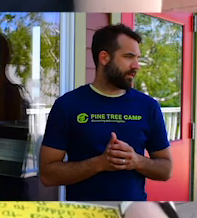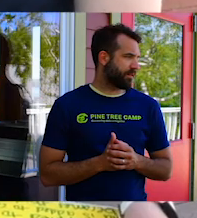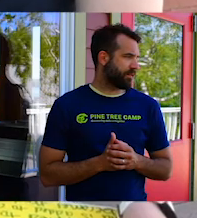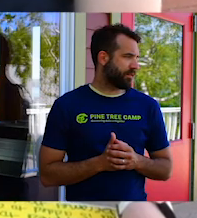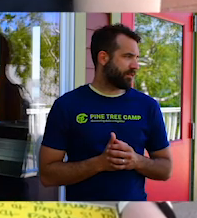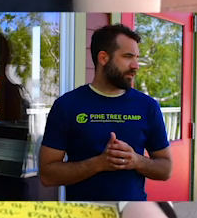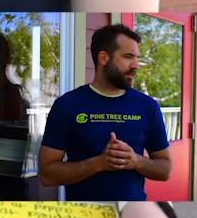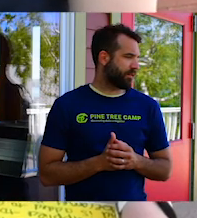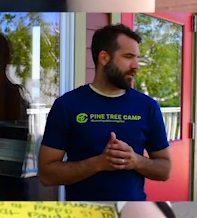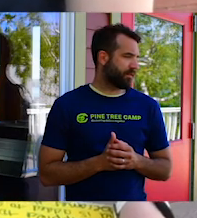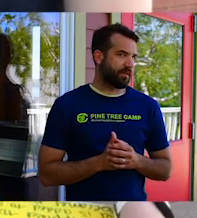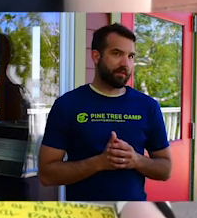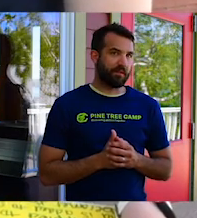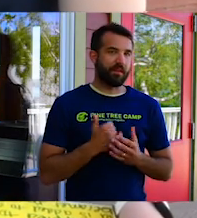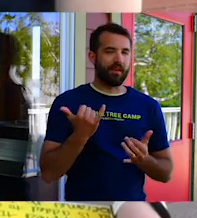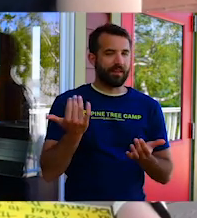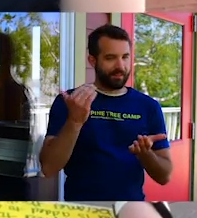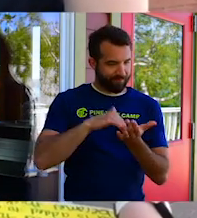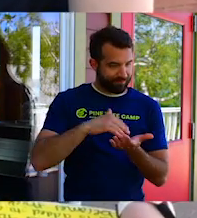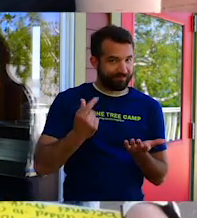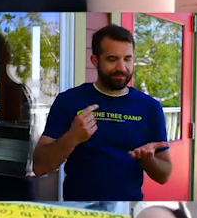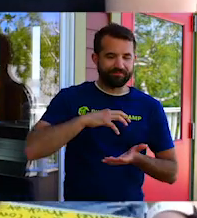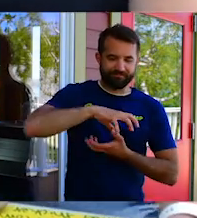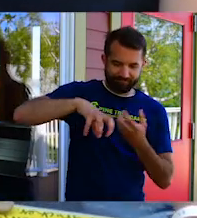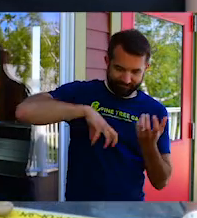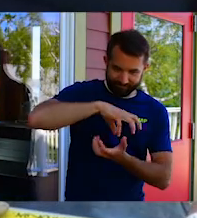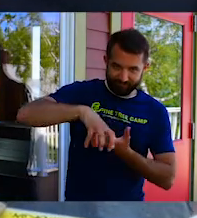And then Fern's going to mix that together.